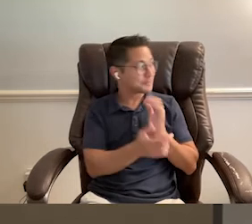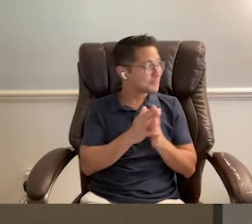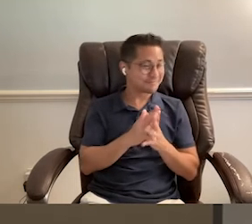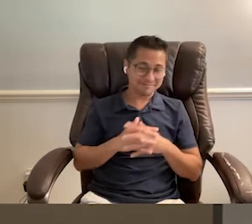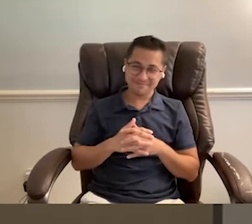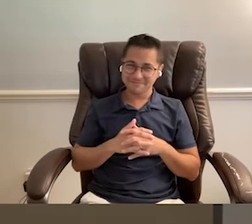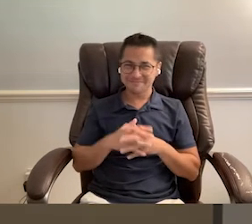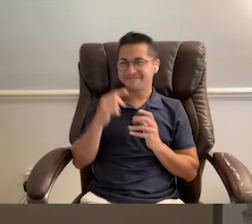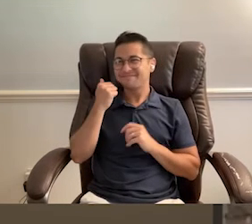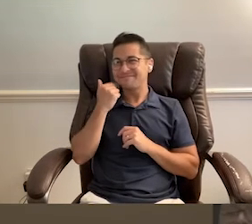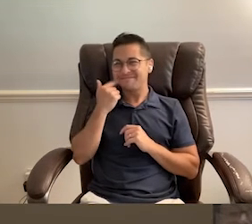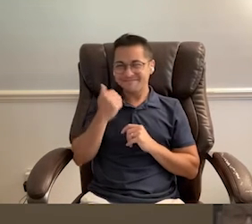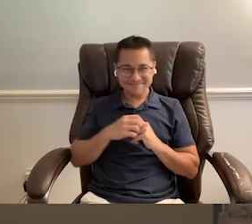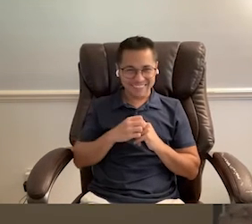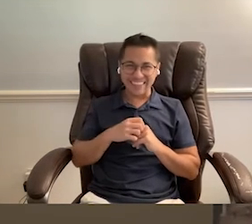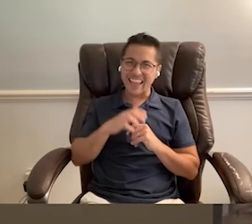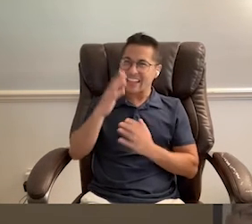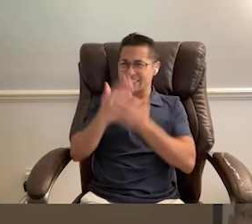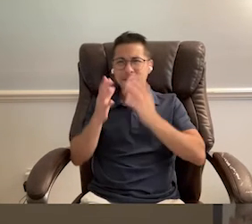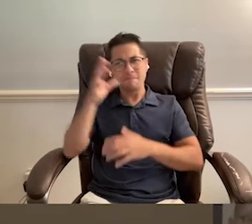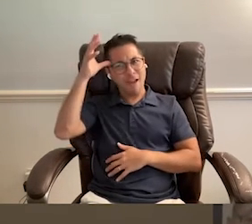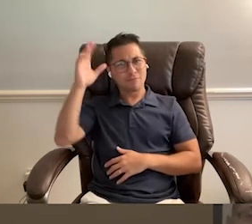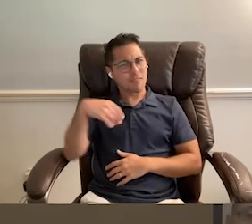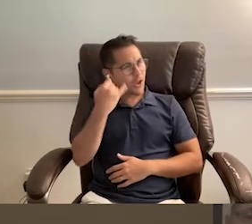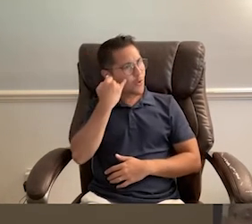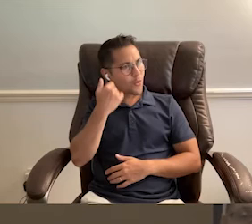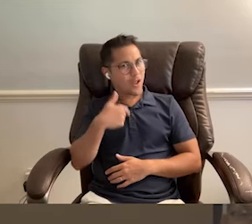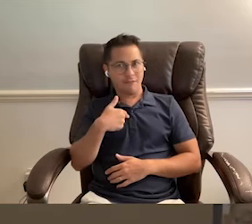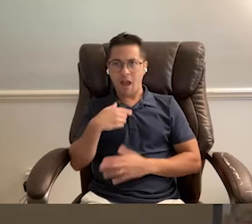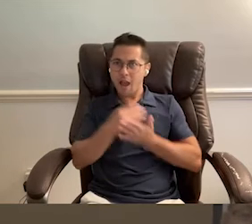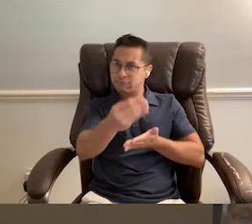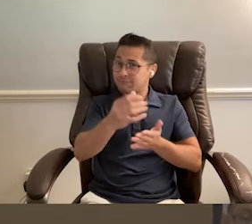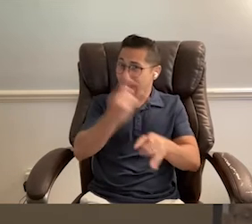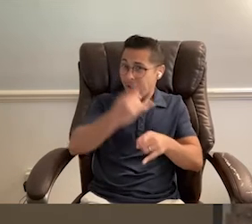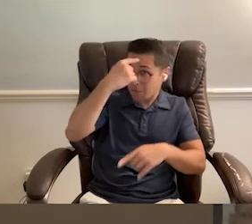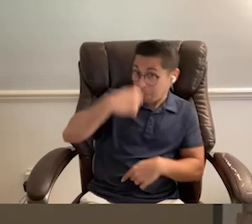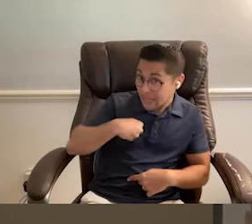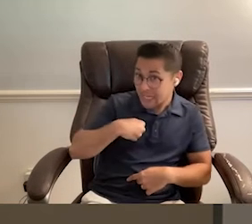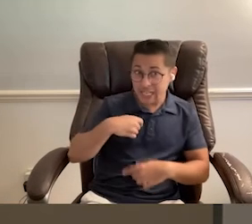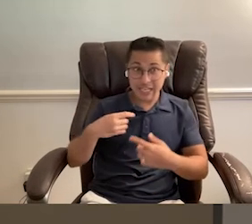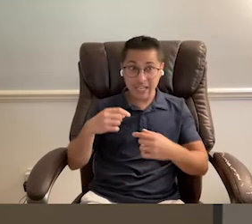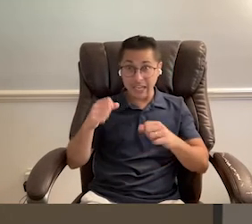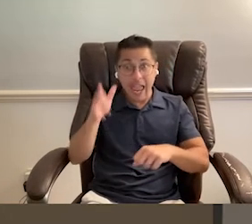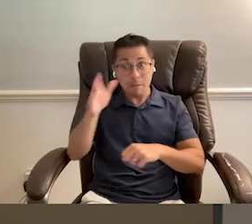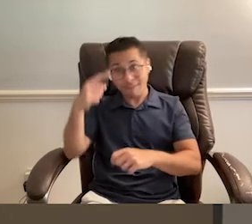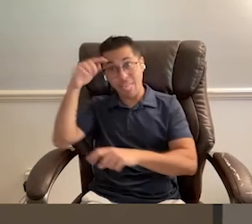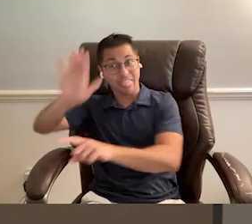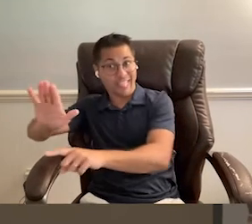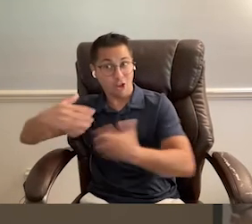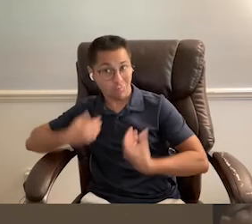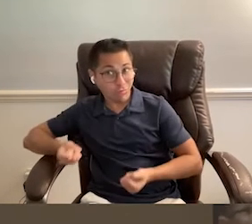Yeah. Because I had some parents who's like, well, if I purchase alcohol for me, that's for it could be for their health.